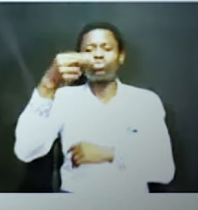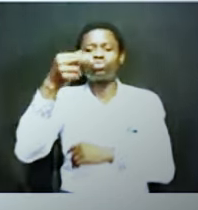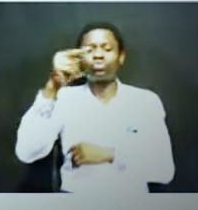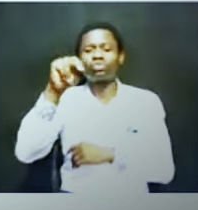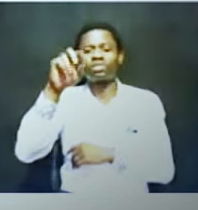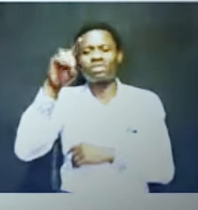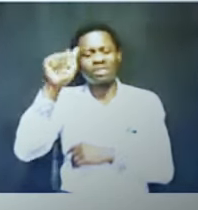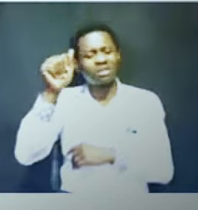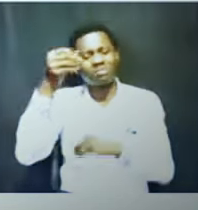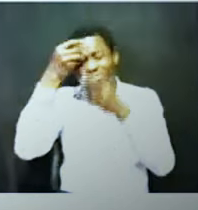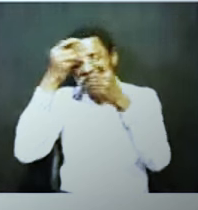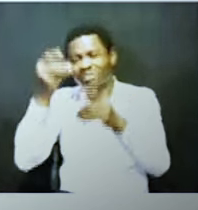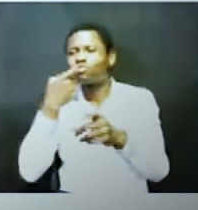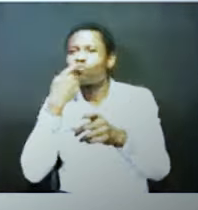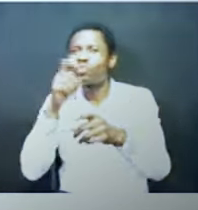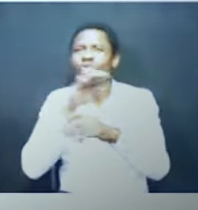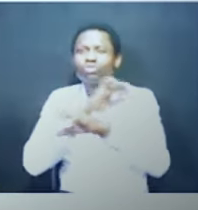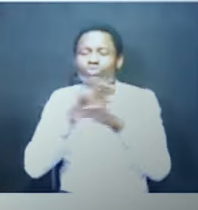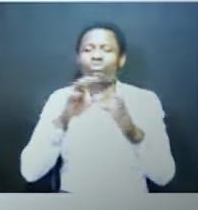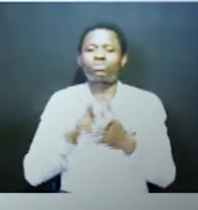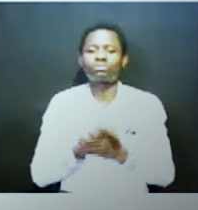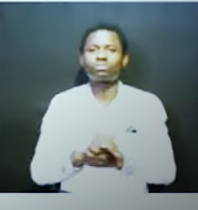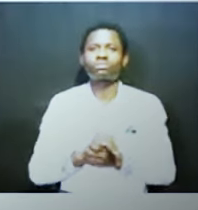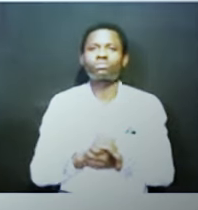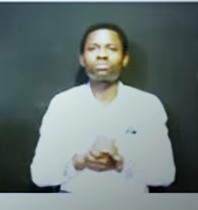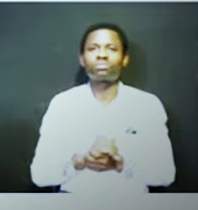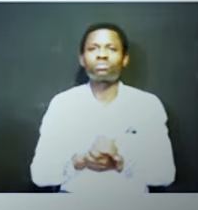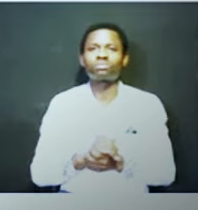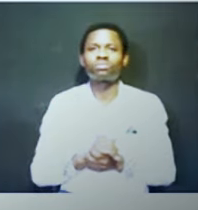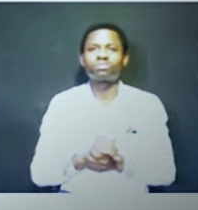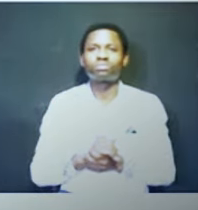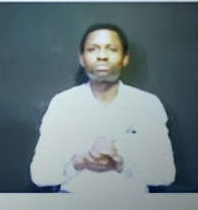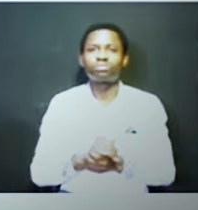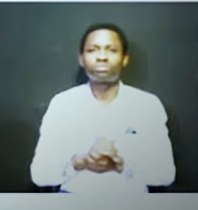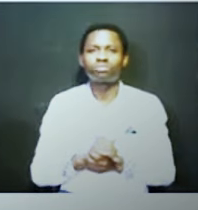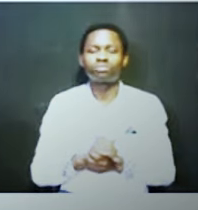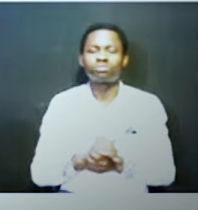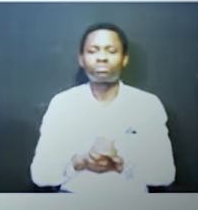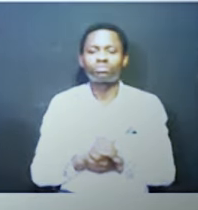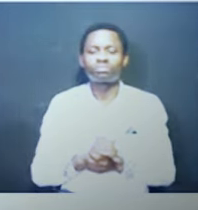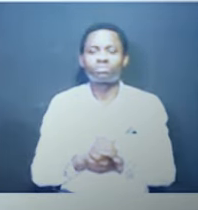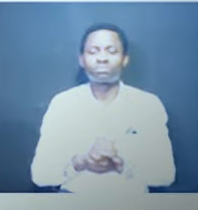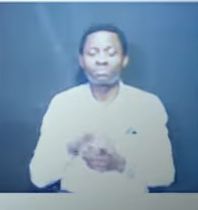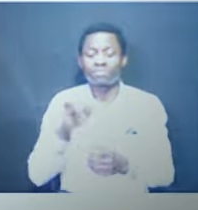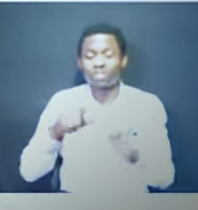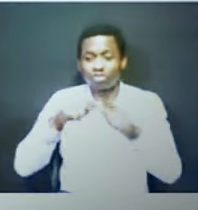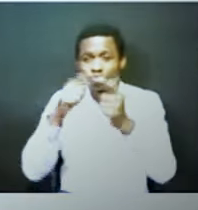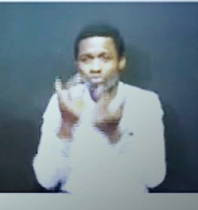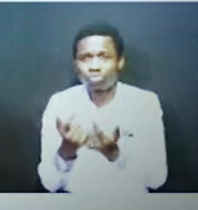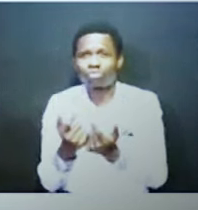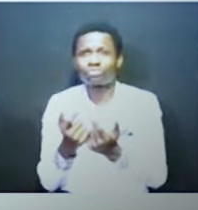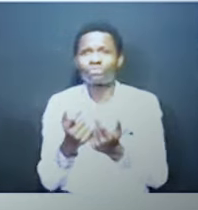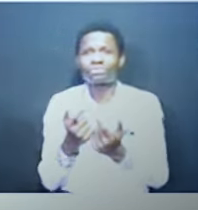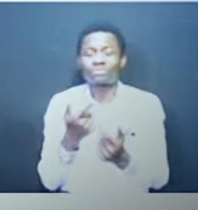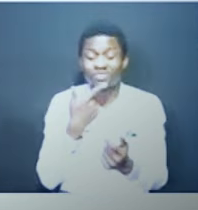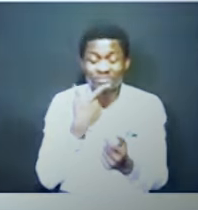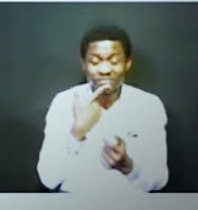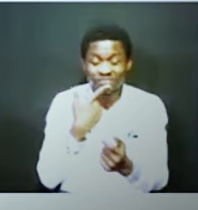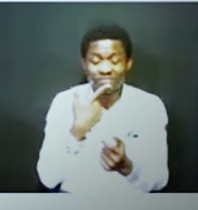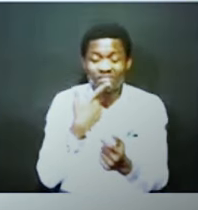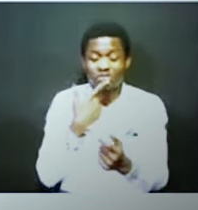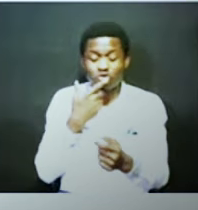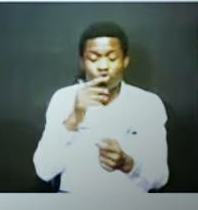Yeah, this is a group who have called themselves sons and daughters